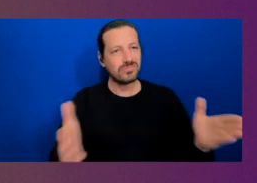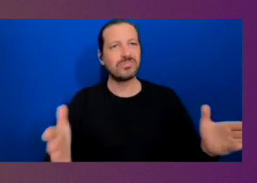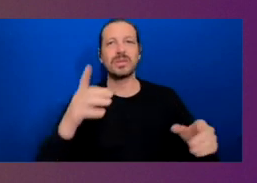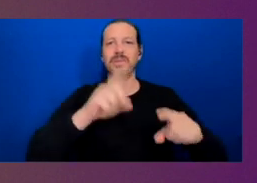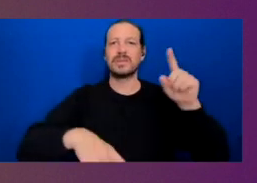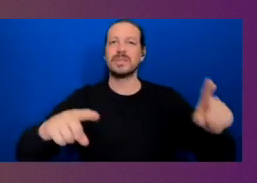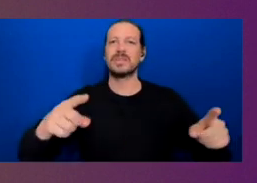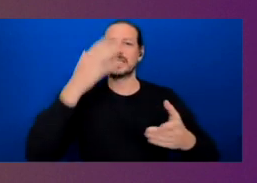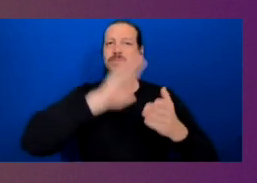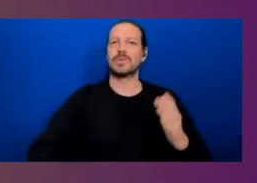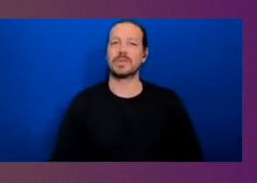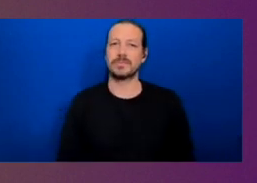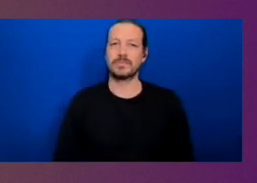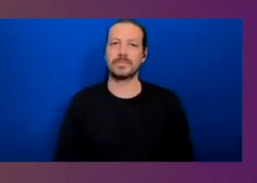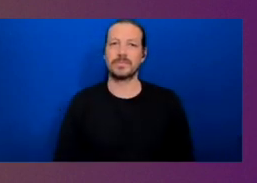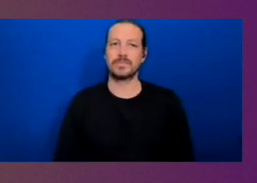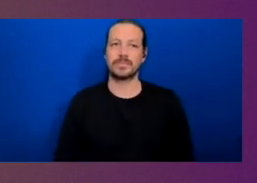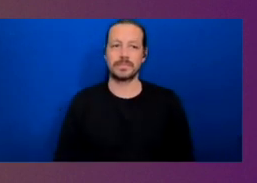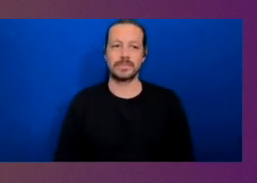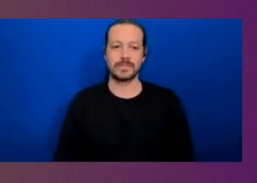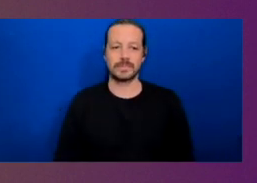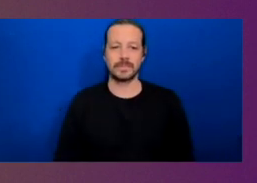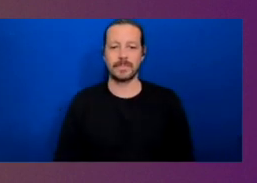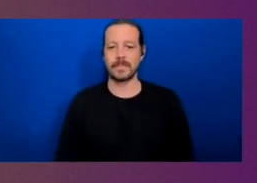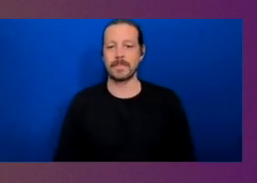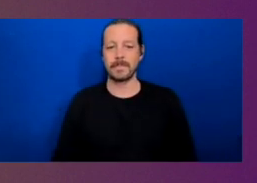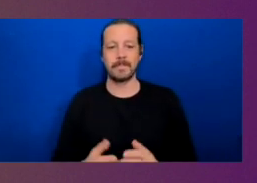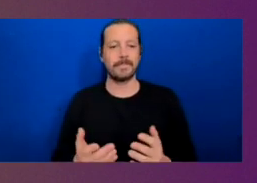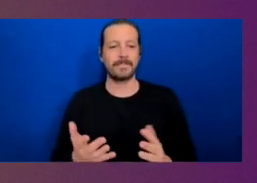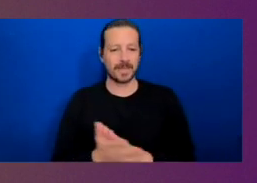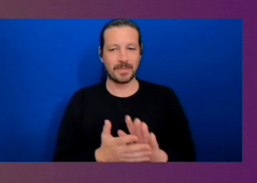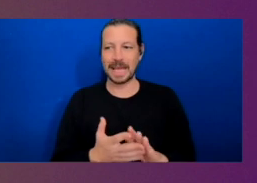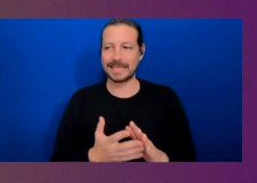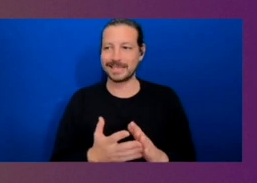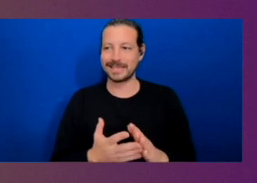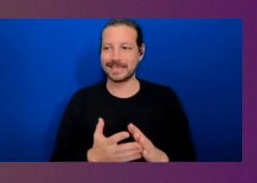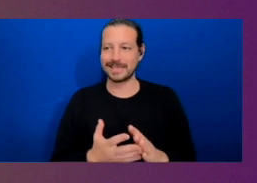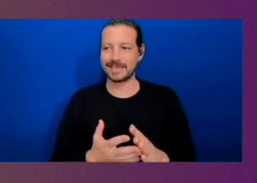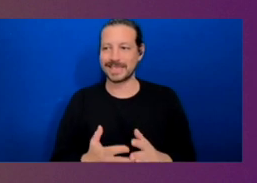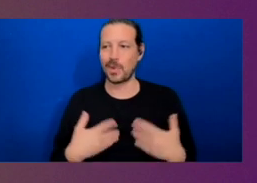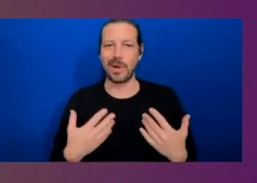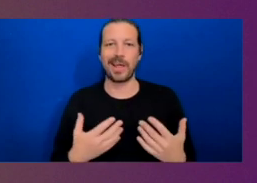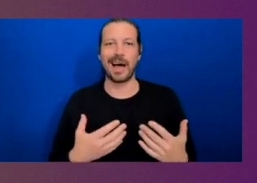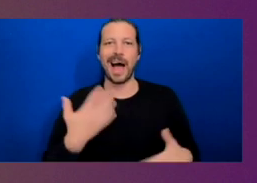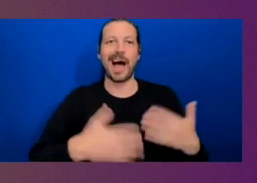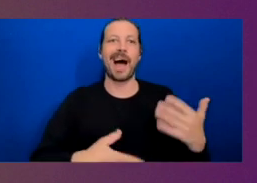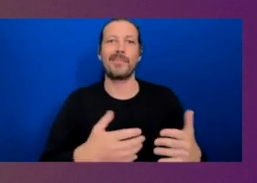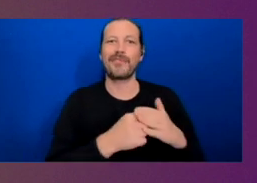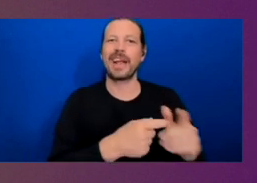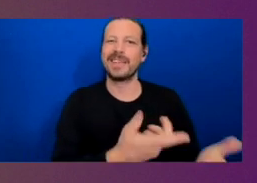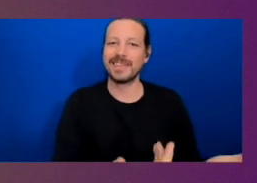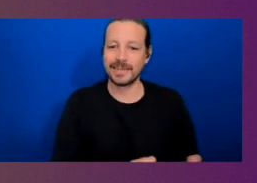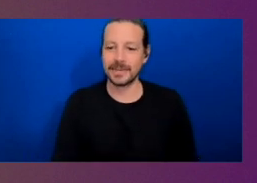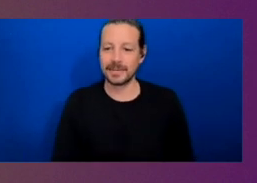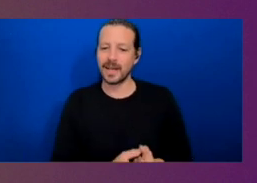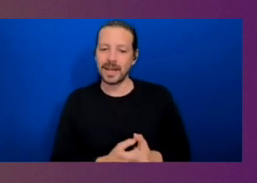new technologies, to be able to make sure that it doesn't actually harm my friend. And just kind of